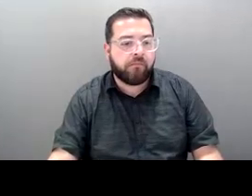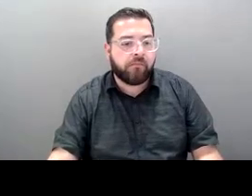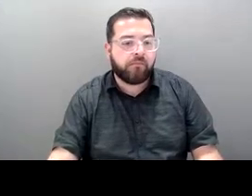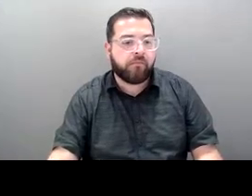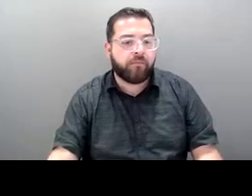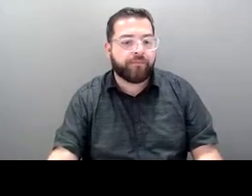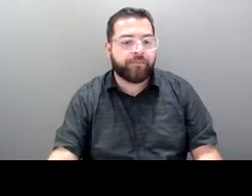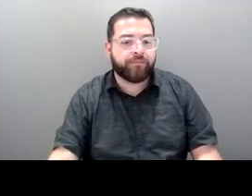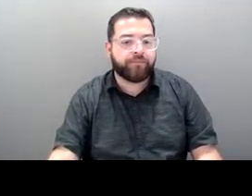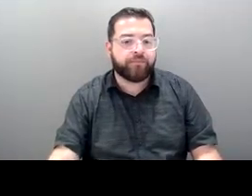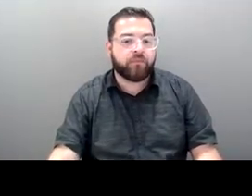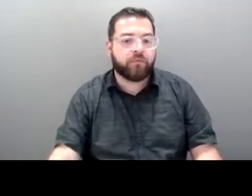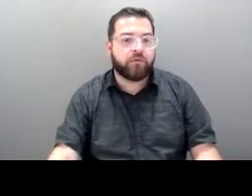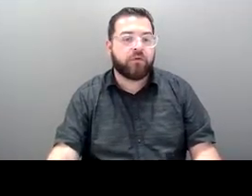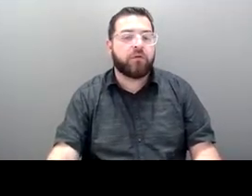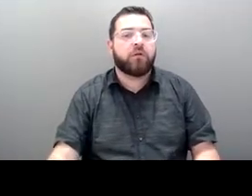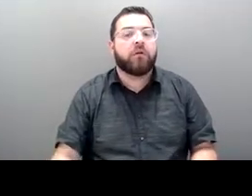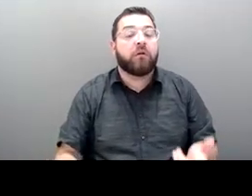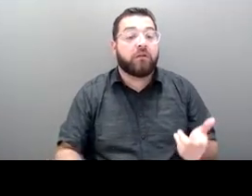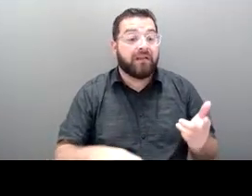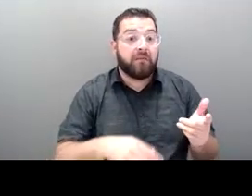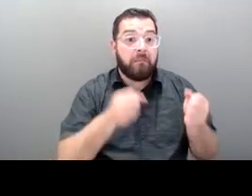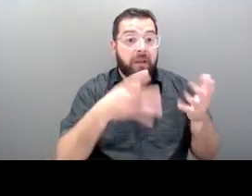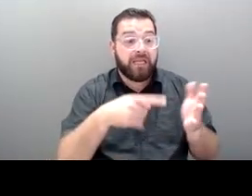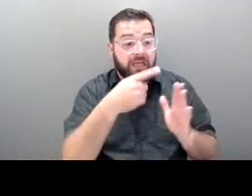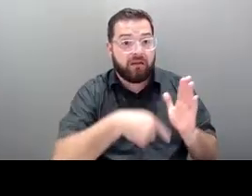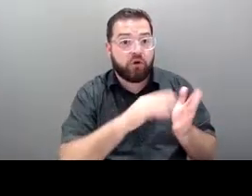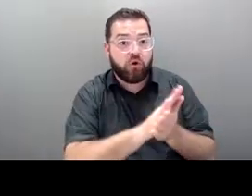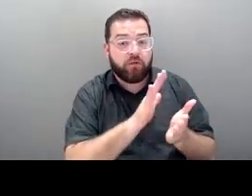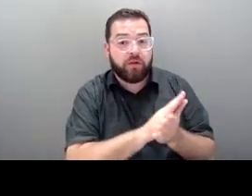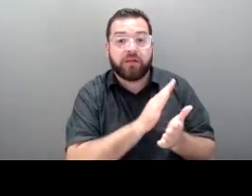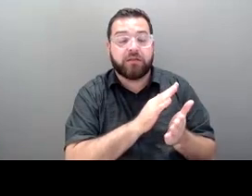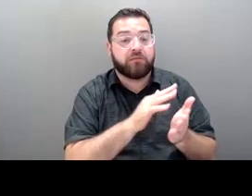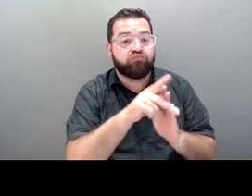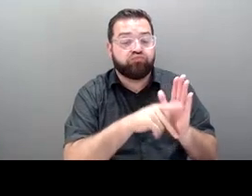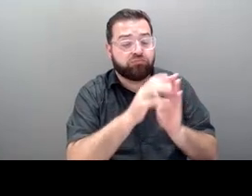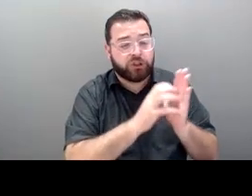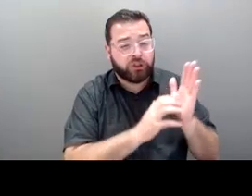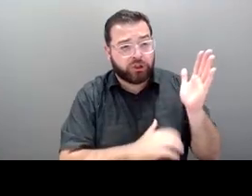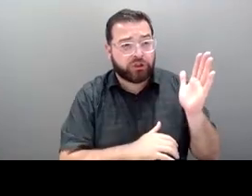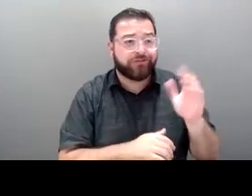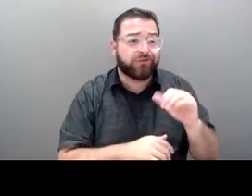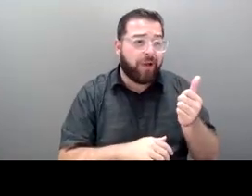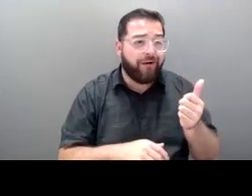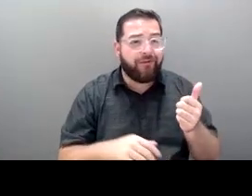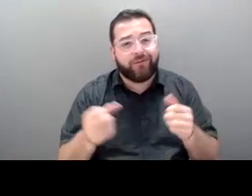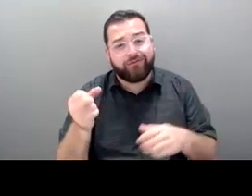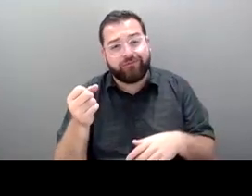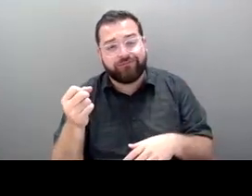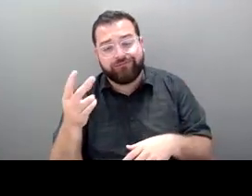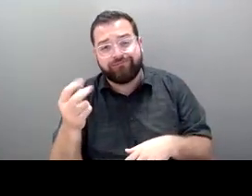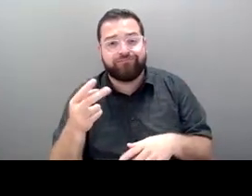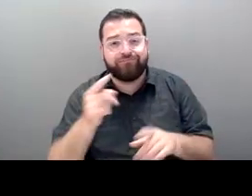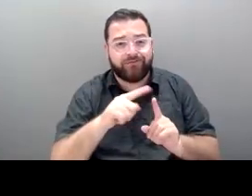principles that are in many of these documents are a lot longer. There's often 12 or 14 principles: privacy, data